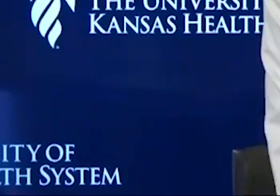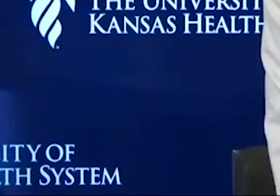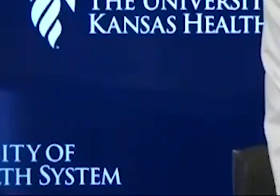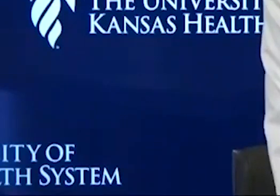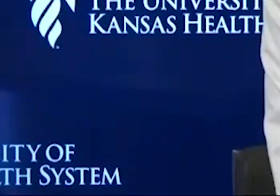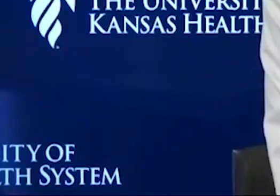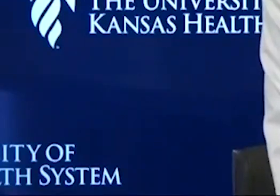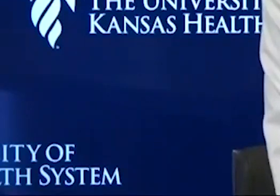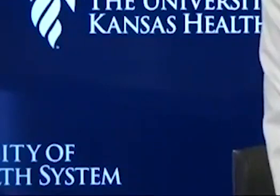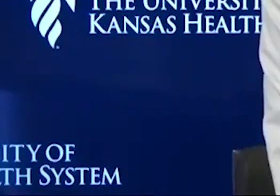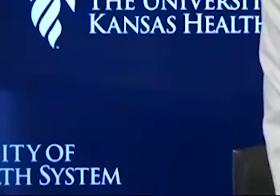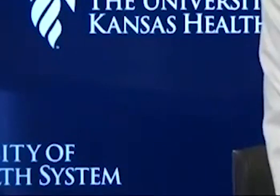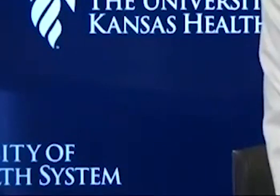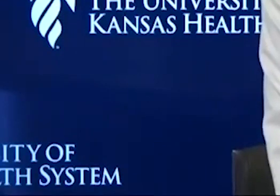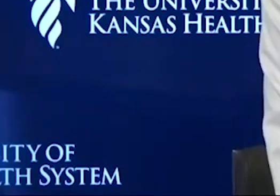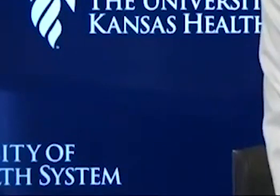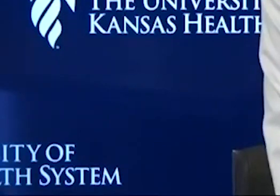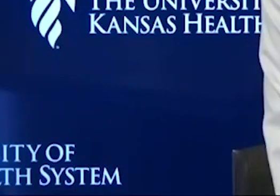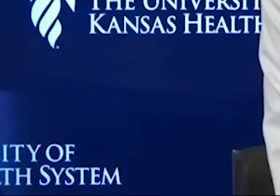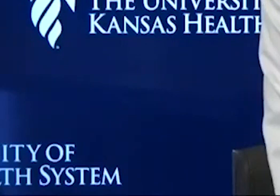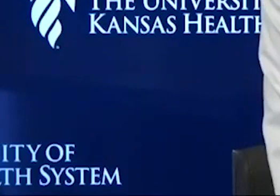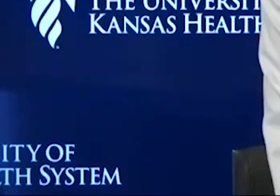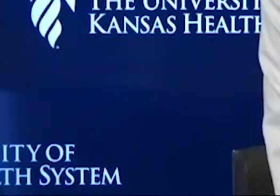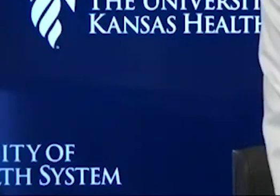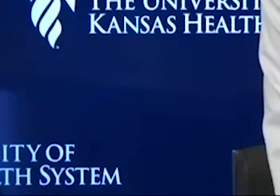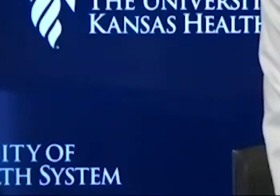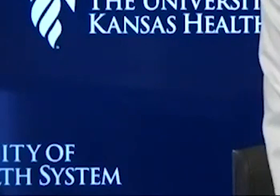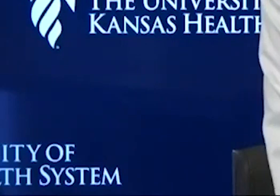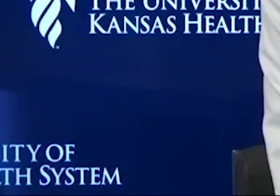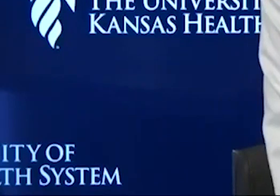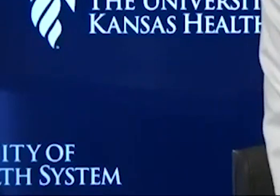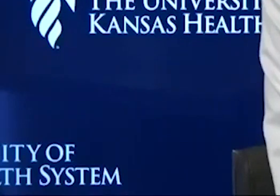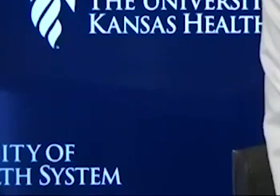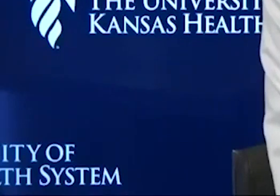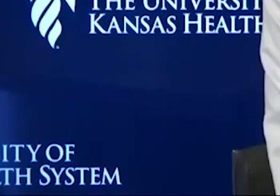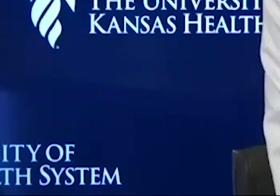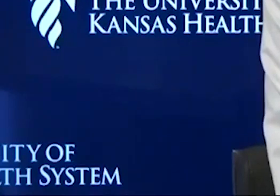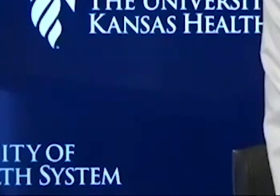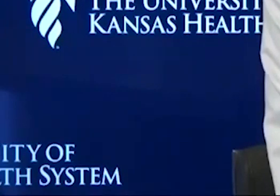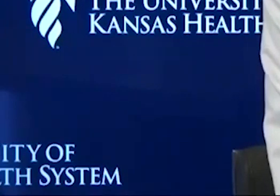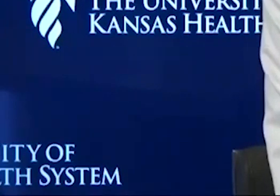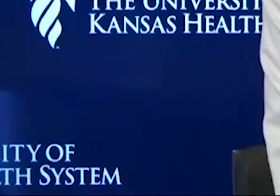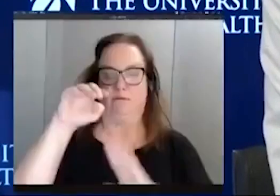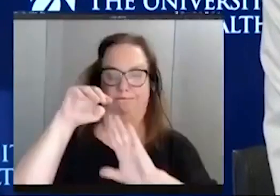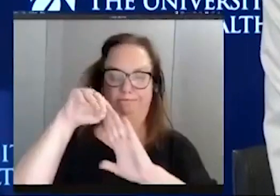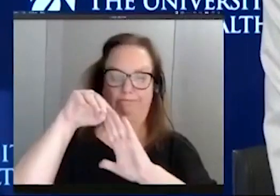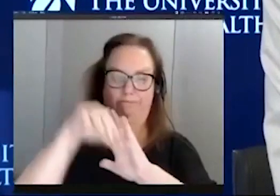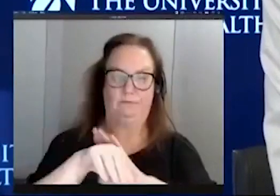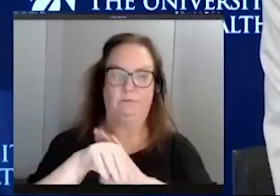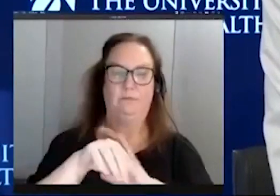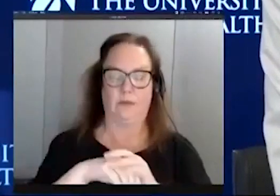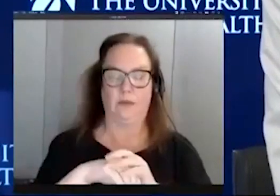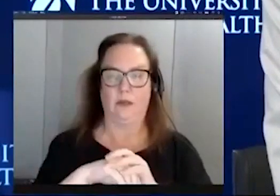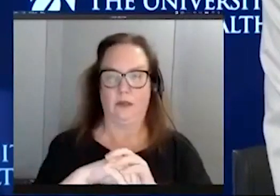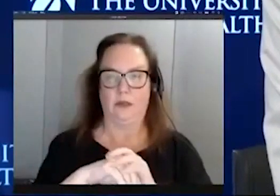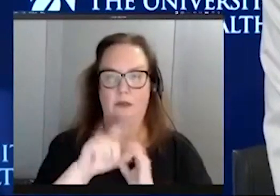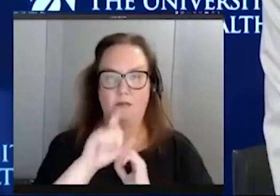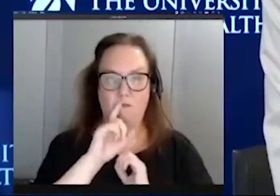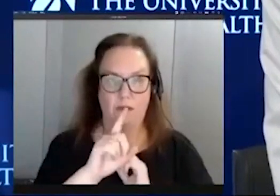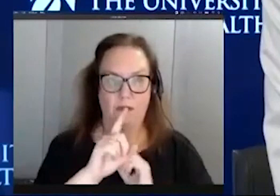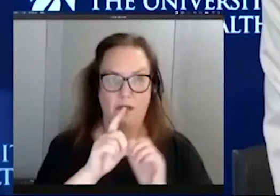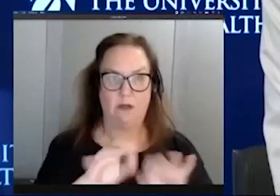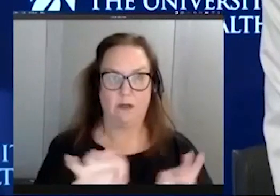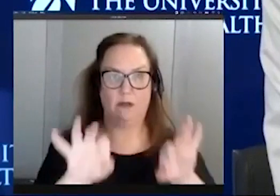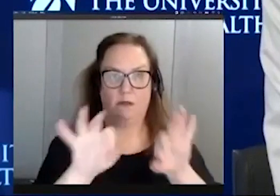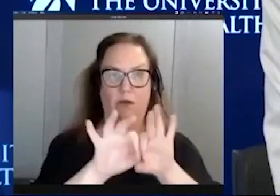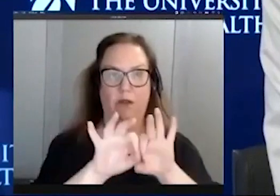But the numbers in Boston and New York and other places in the Northeast are clearly dropping. And really importantly, the wastewater